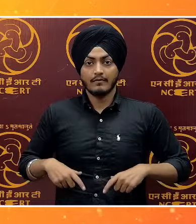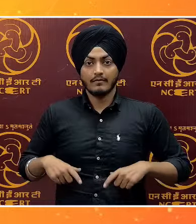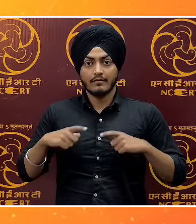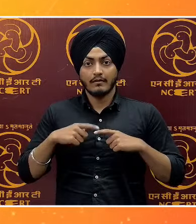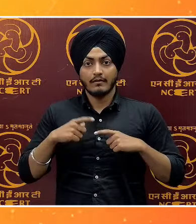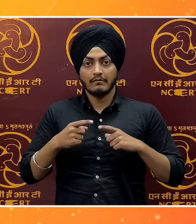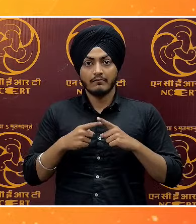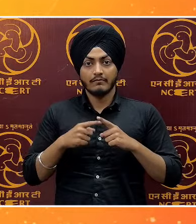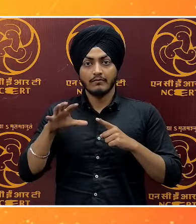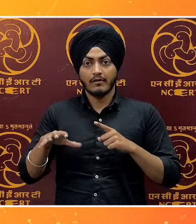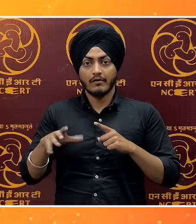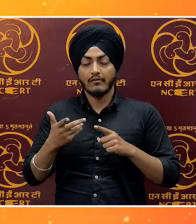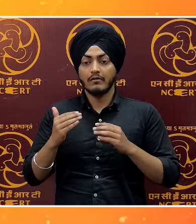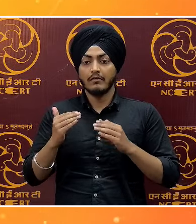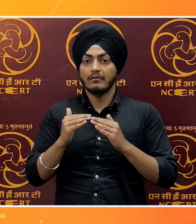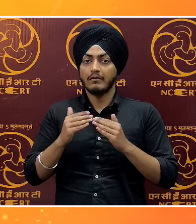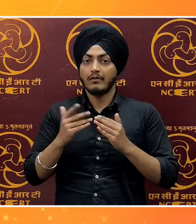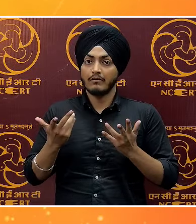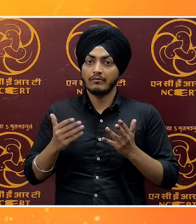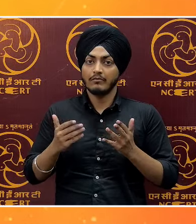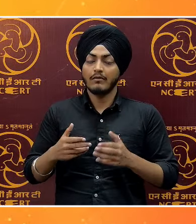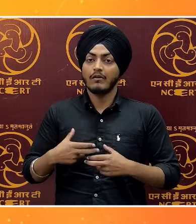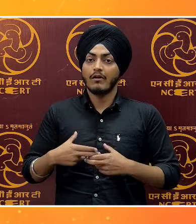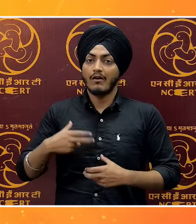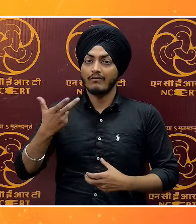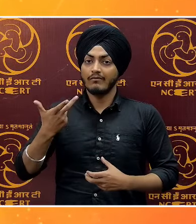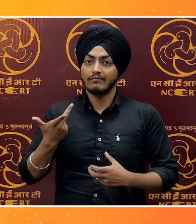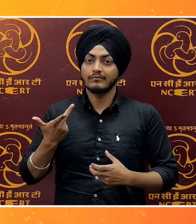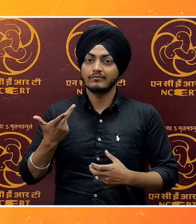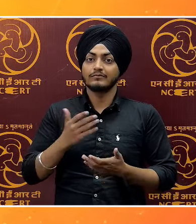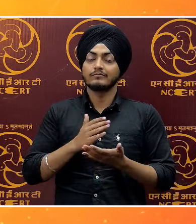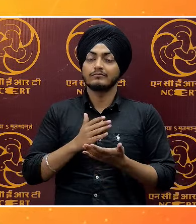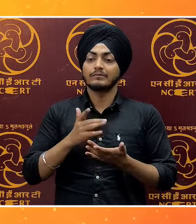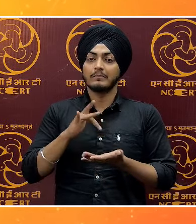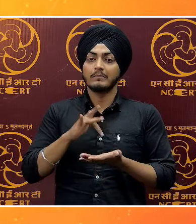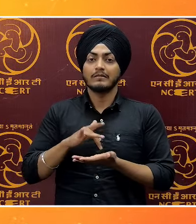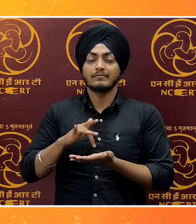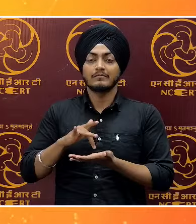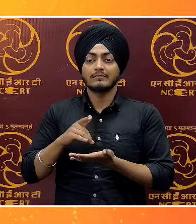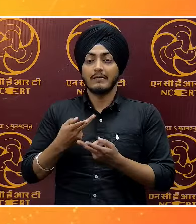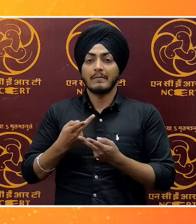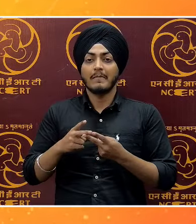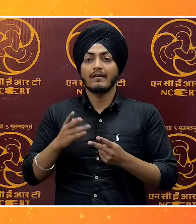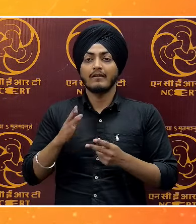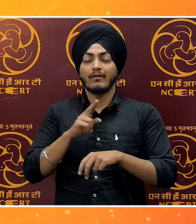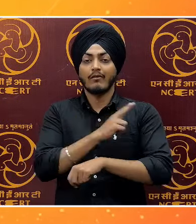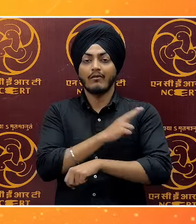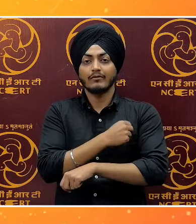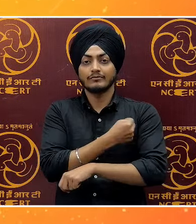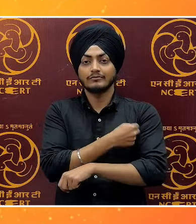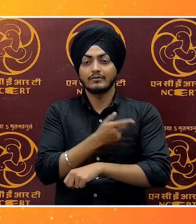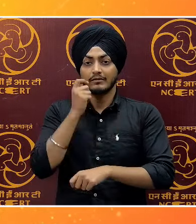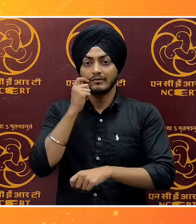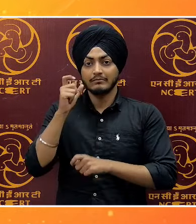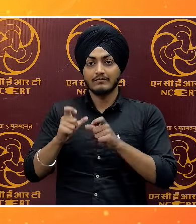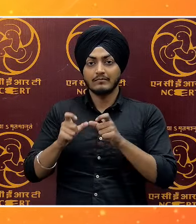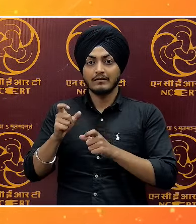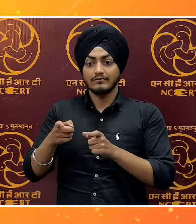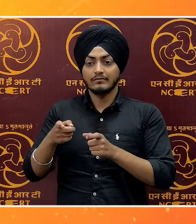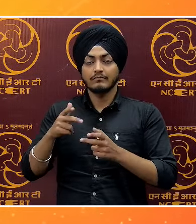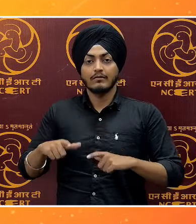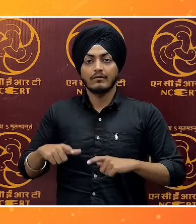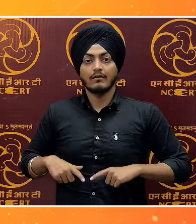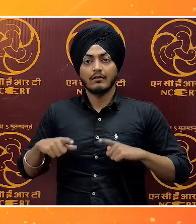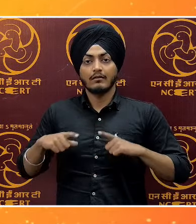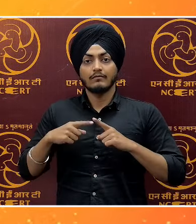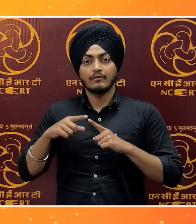houses, streets, buildings, community halls, hospitals, schools. So, many things are there and people live in it. And